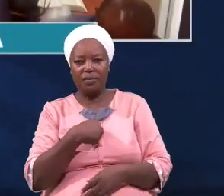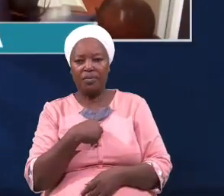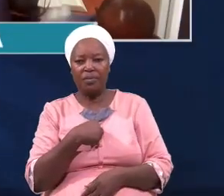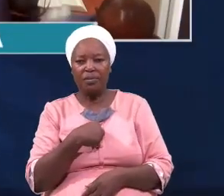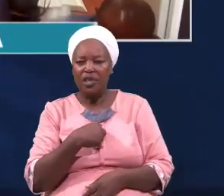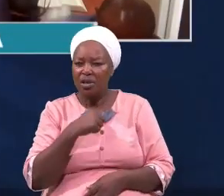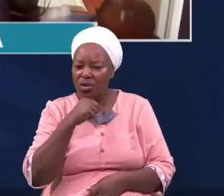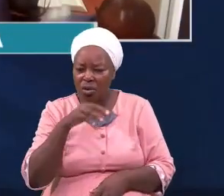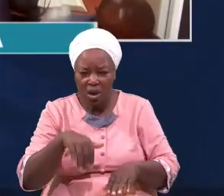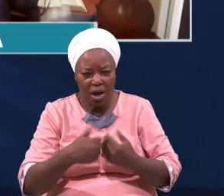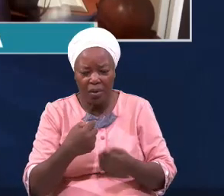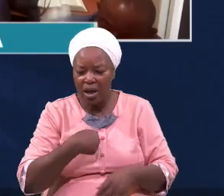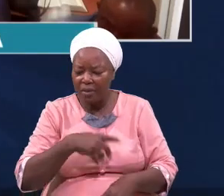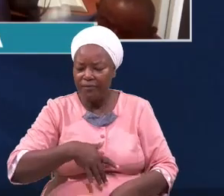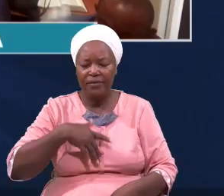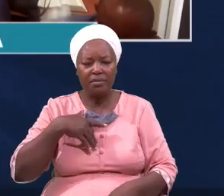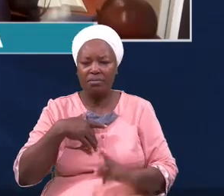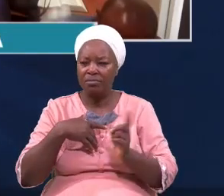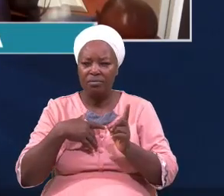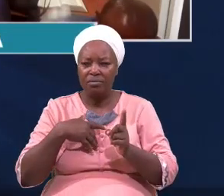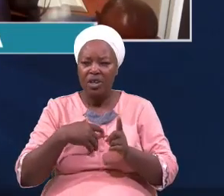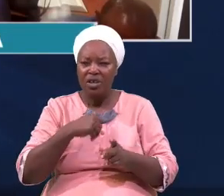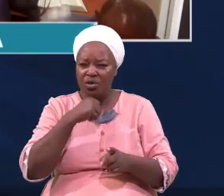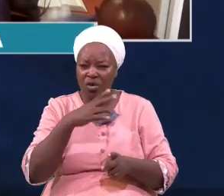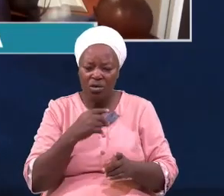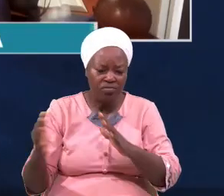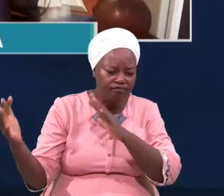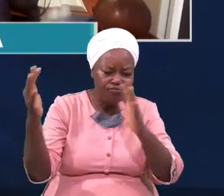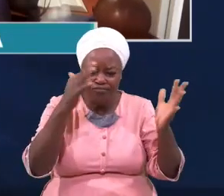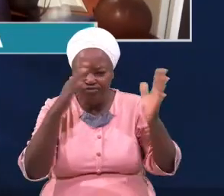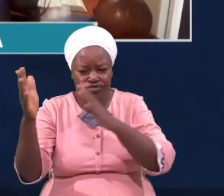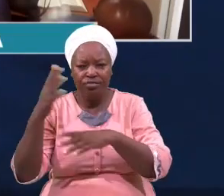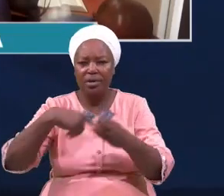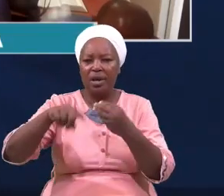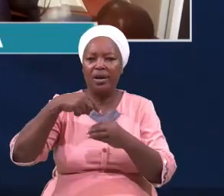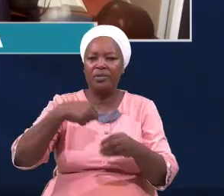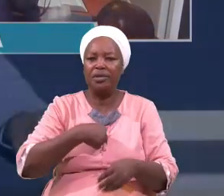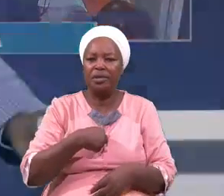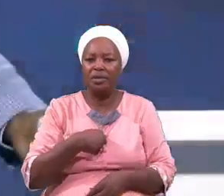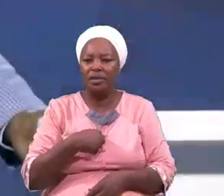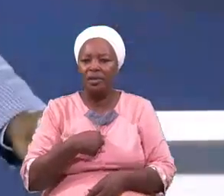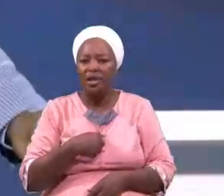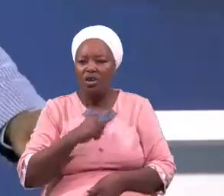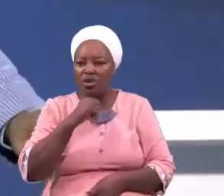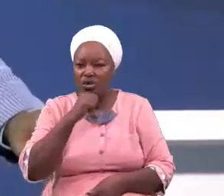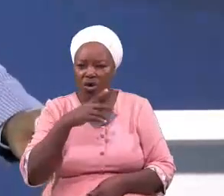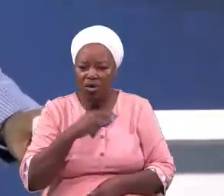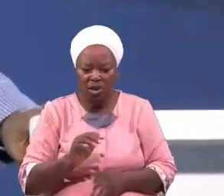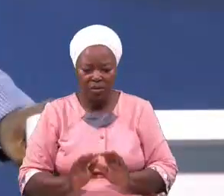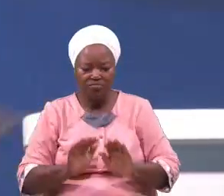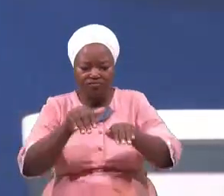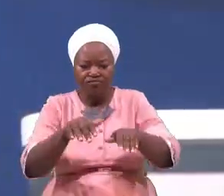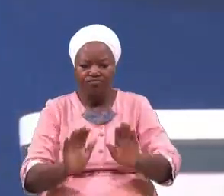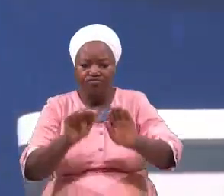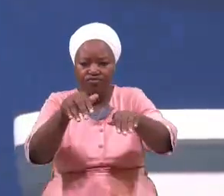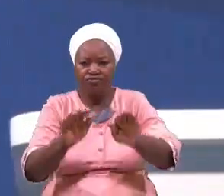Not how I feel, not the stormy seas around, not the boat going up and